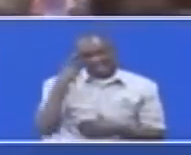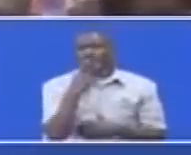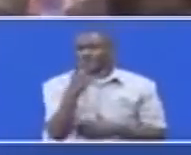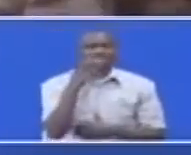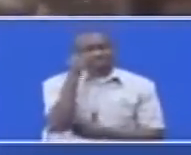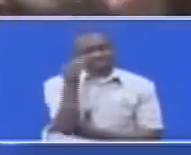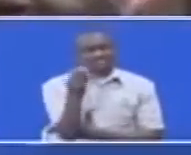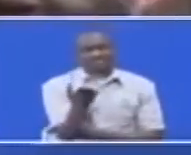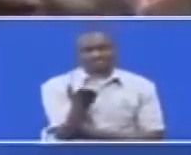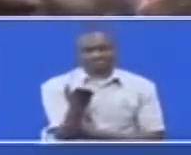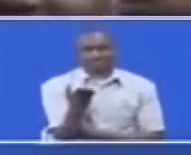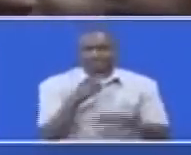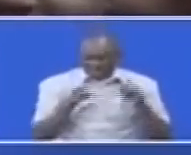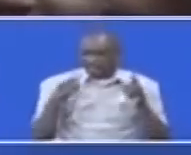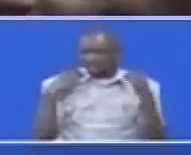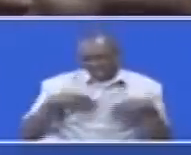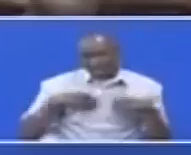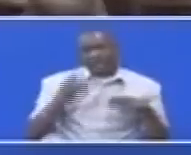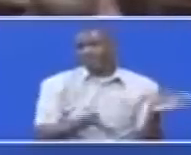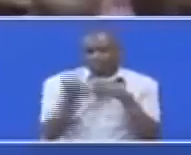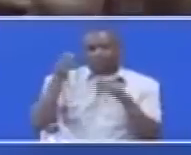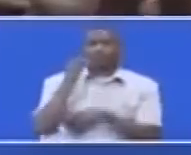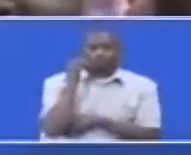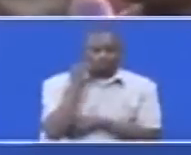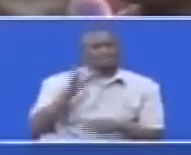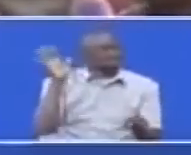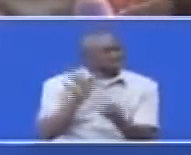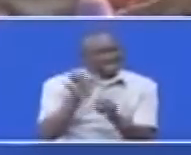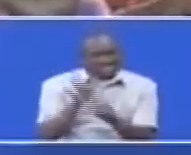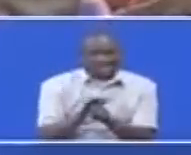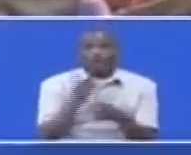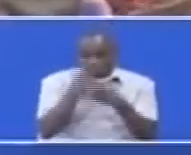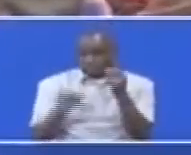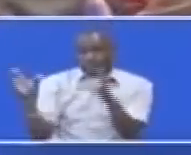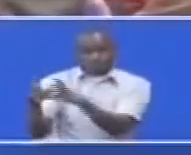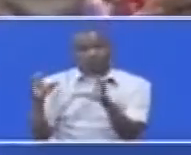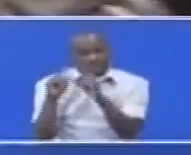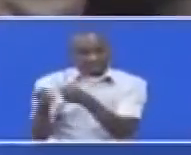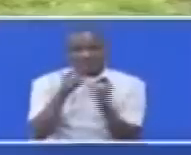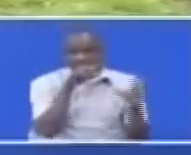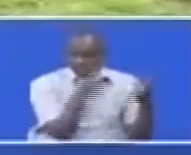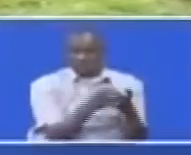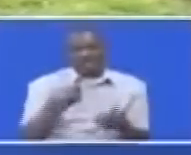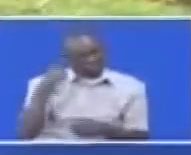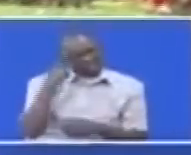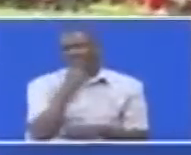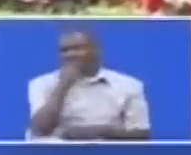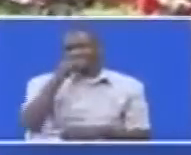250. Yeah, but the number of people displaced seems to be very many. Yeah, from both sides it must be over 500